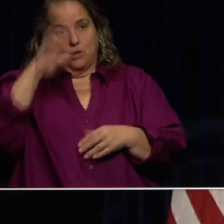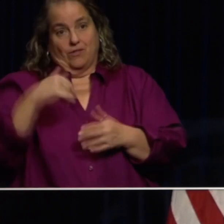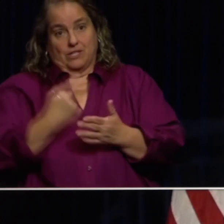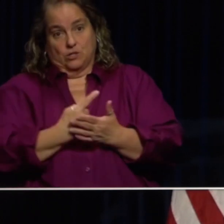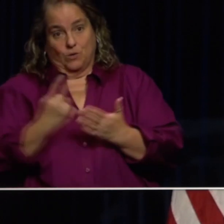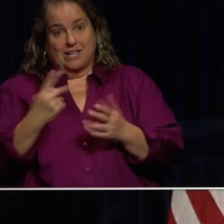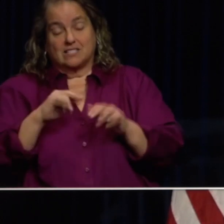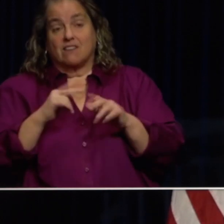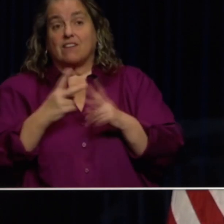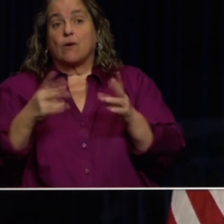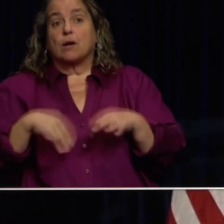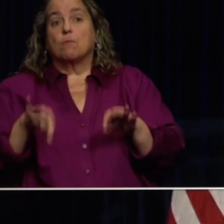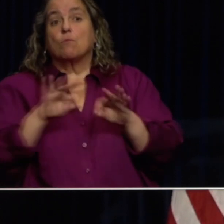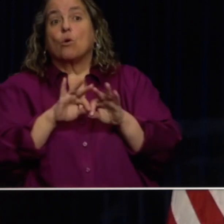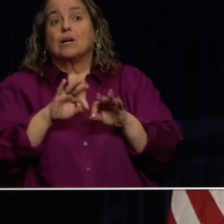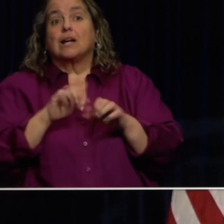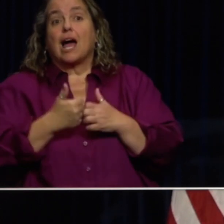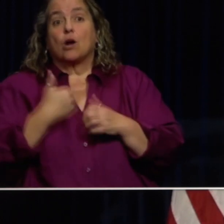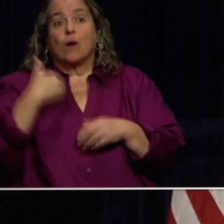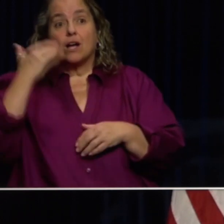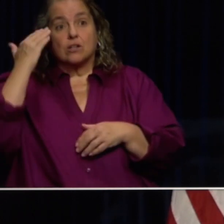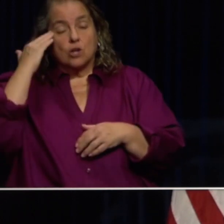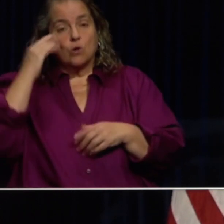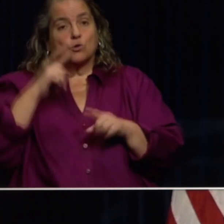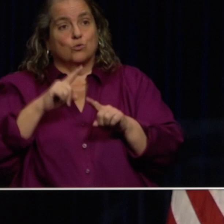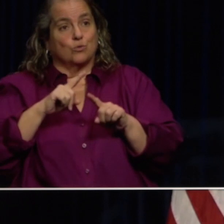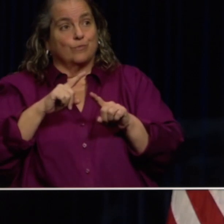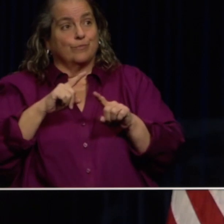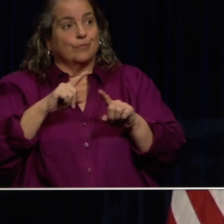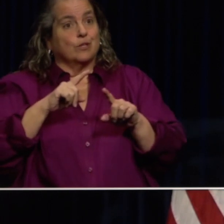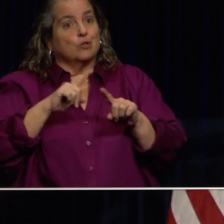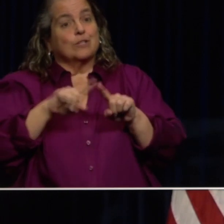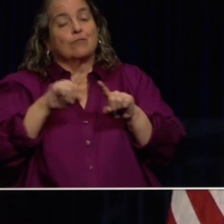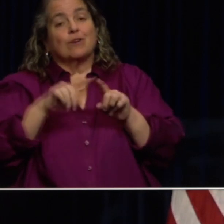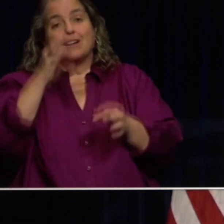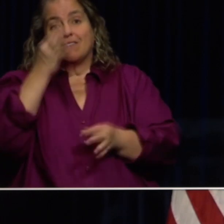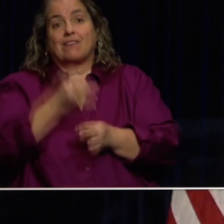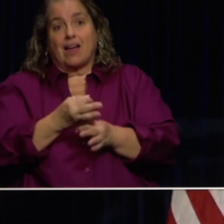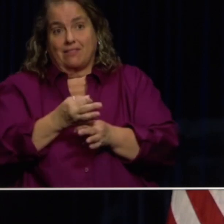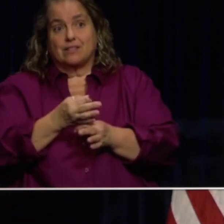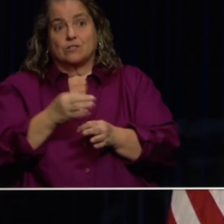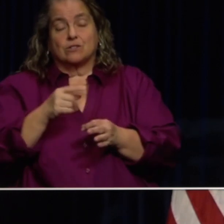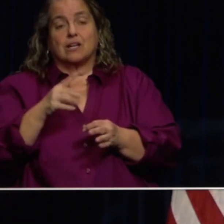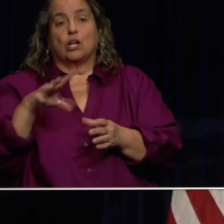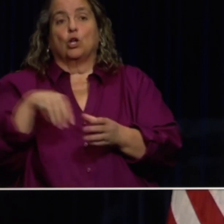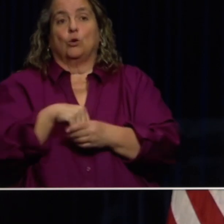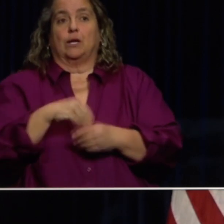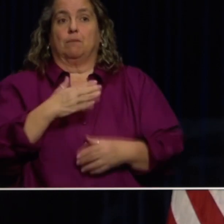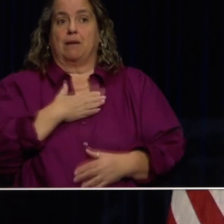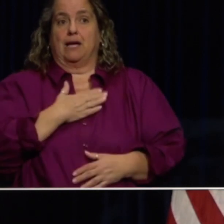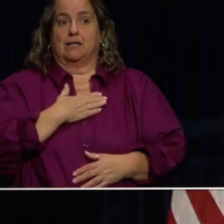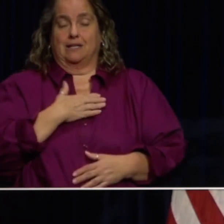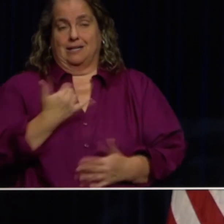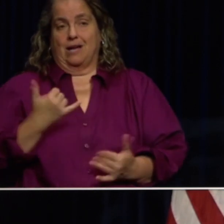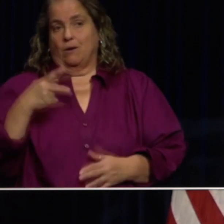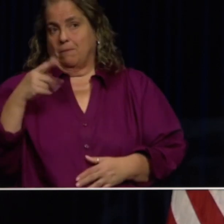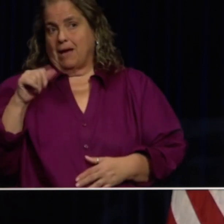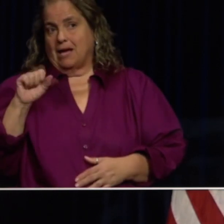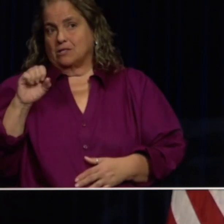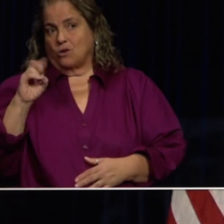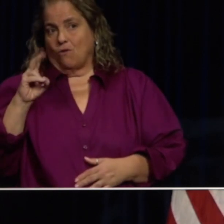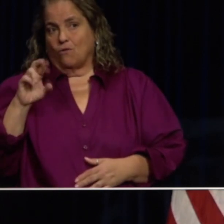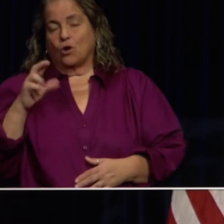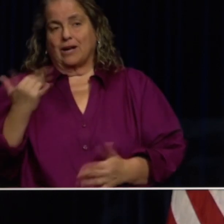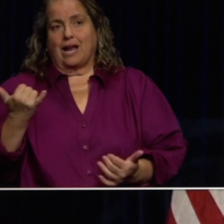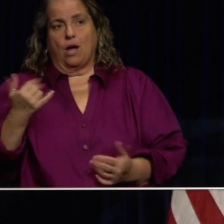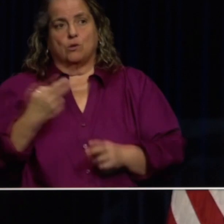briefly on unemployment. It was noted throughout the update that if you applied for unemployment, knowing that you were eligible and